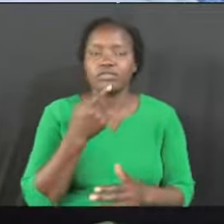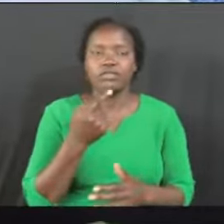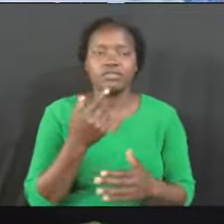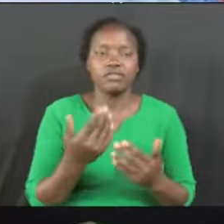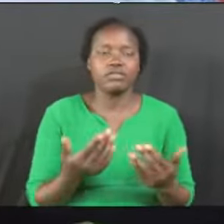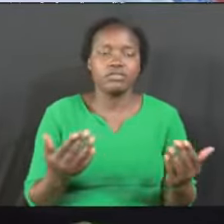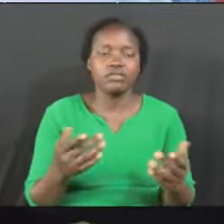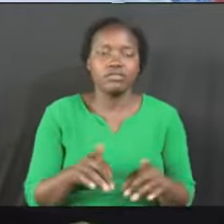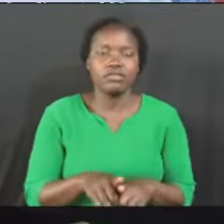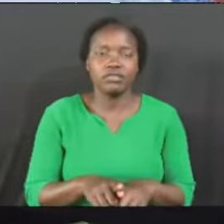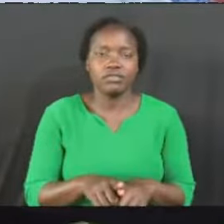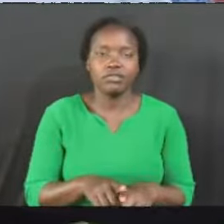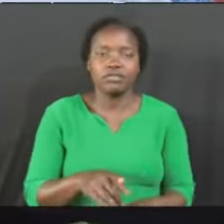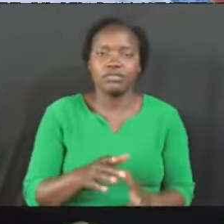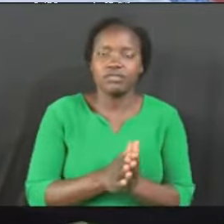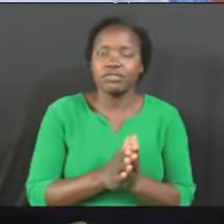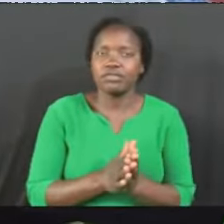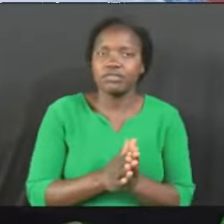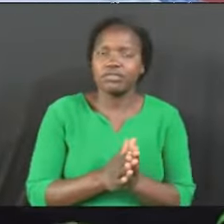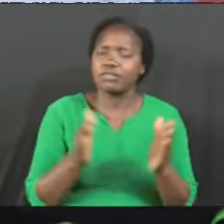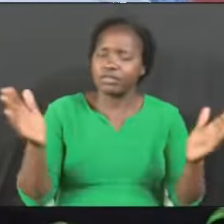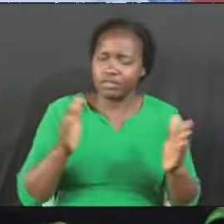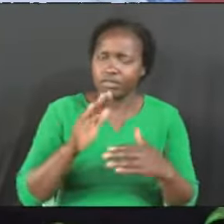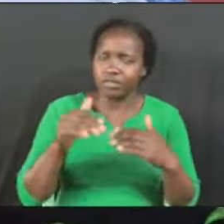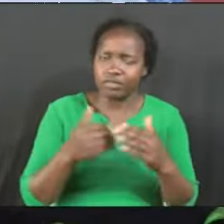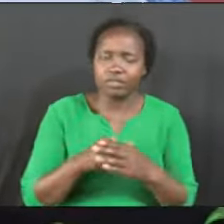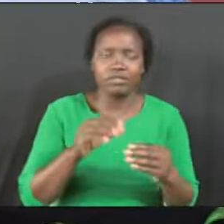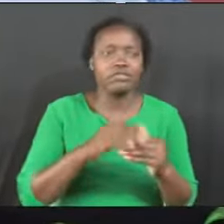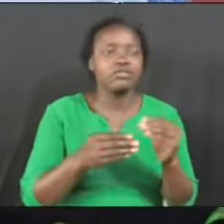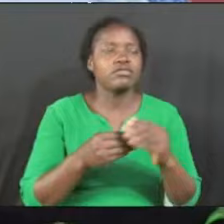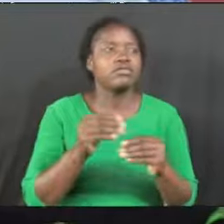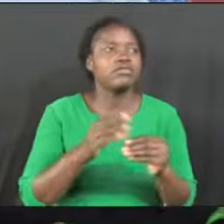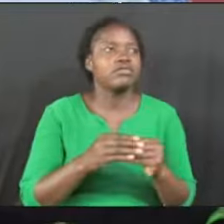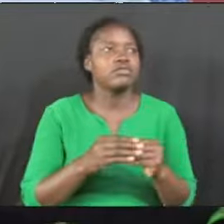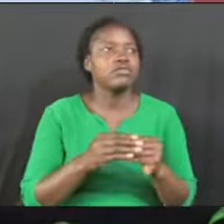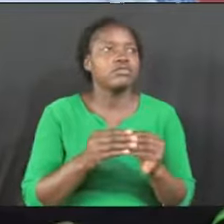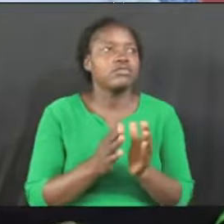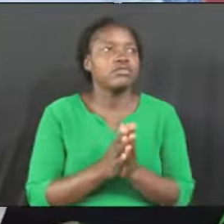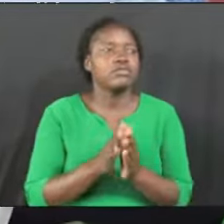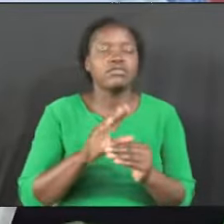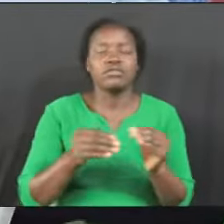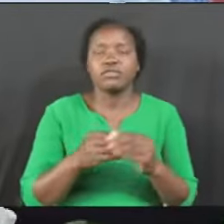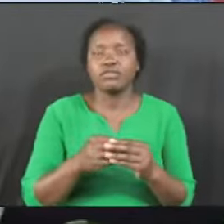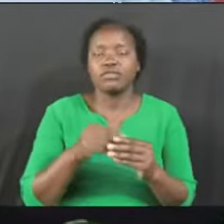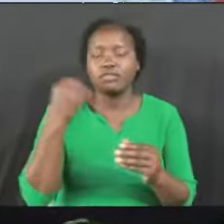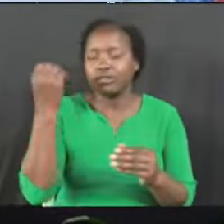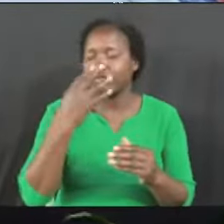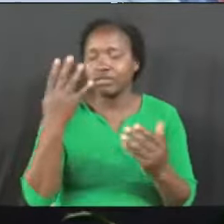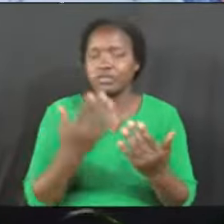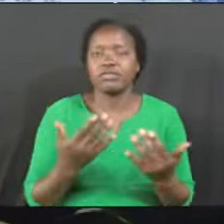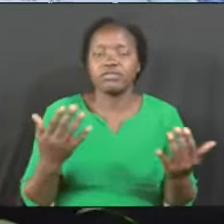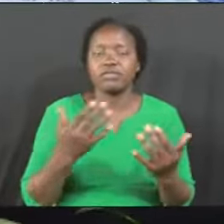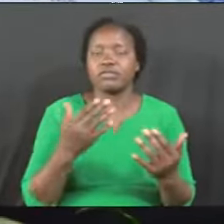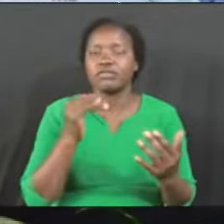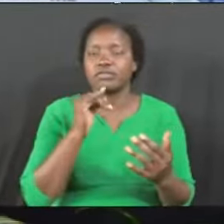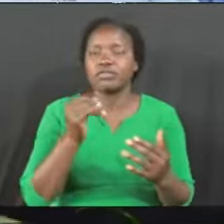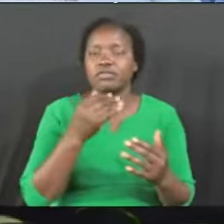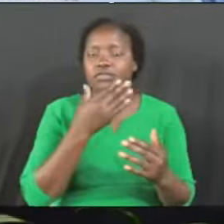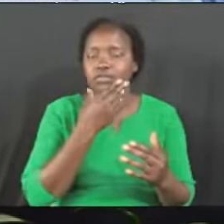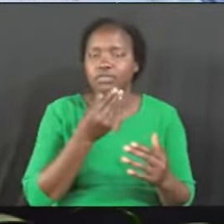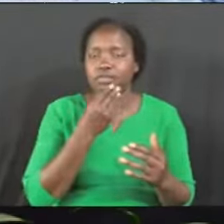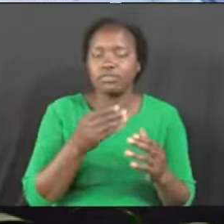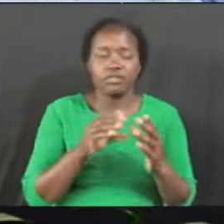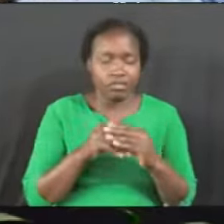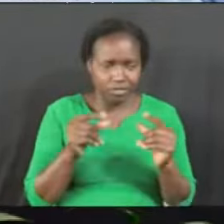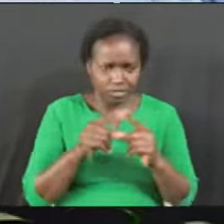"The greatest of all creation is, the greatest of all things is man." I will not agree with the statement